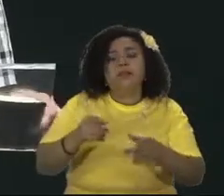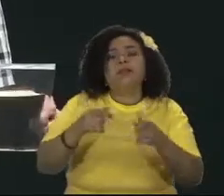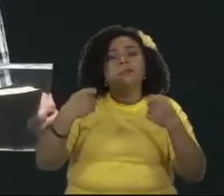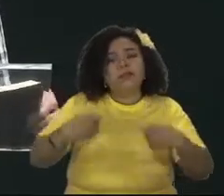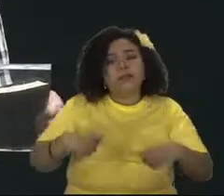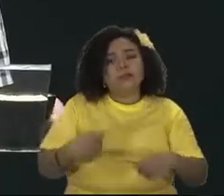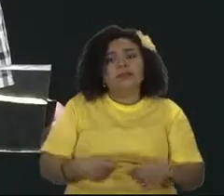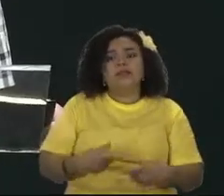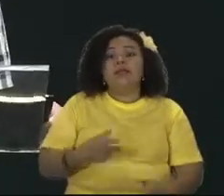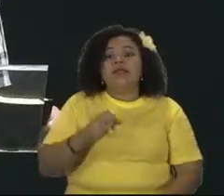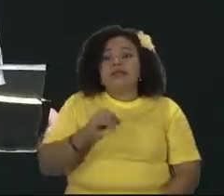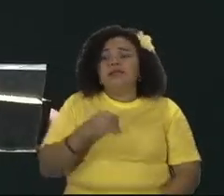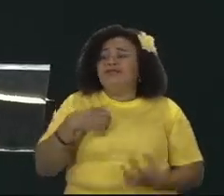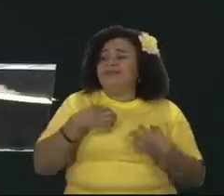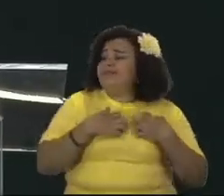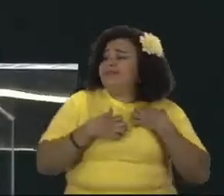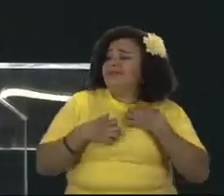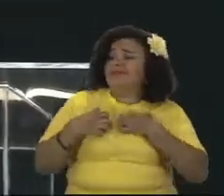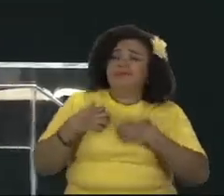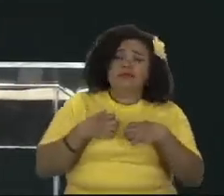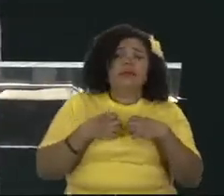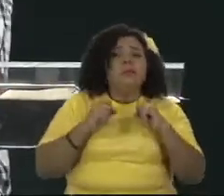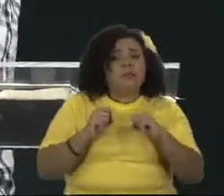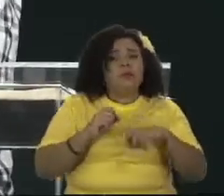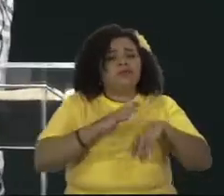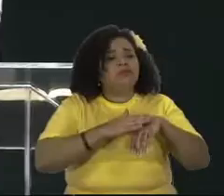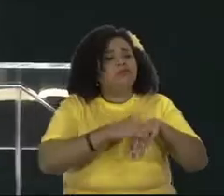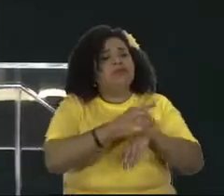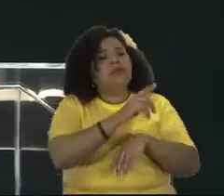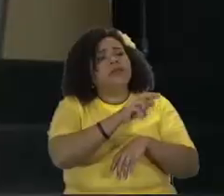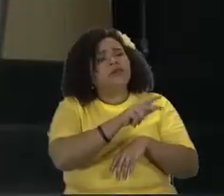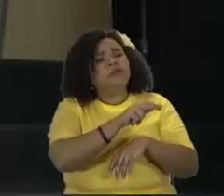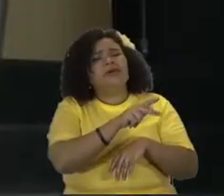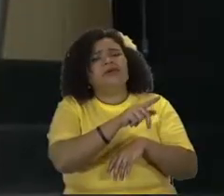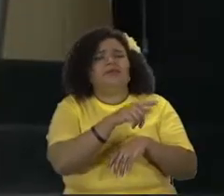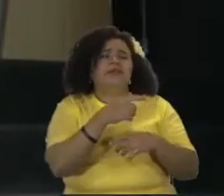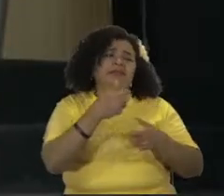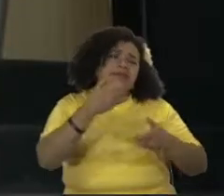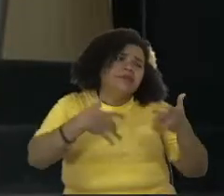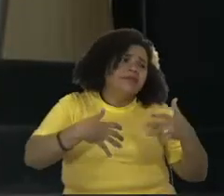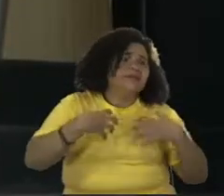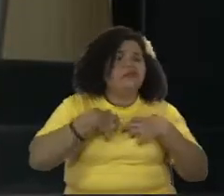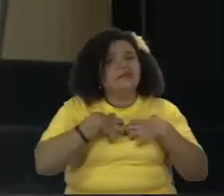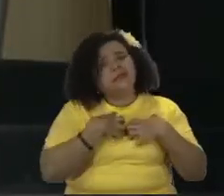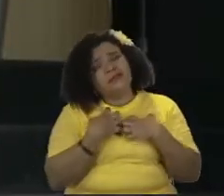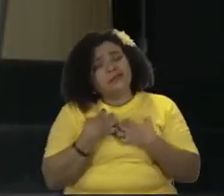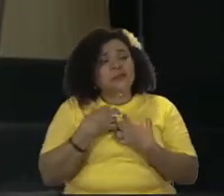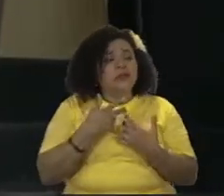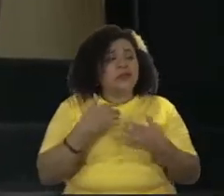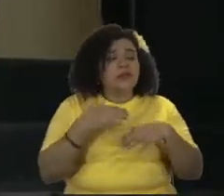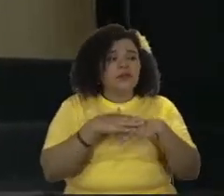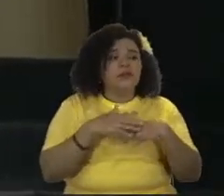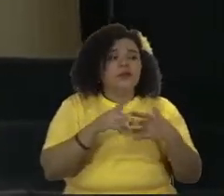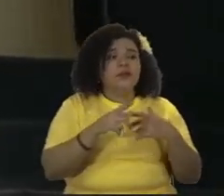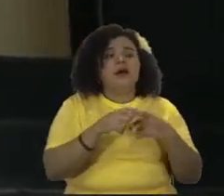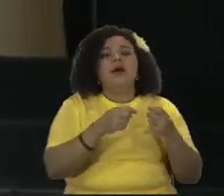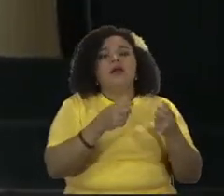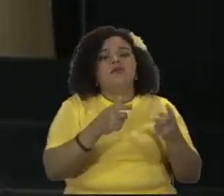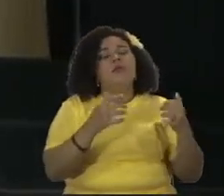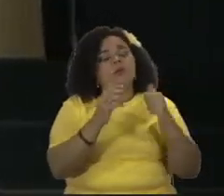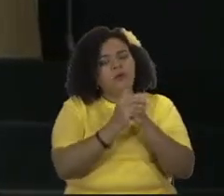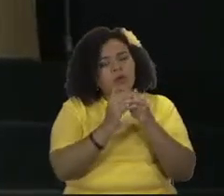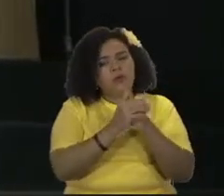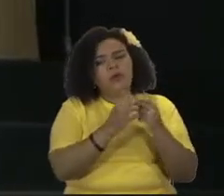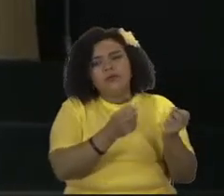even he even give us, look at it. It tells us on Hebrews chapter 12, watch